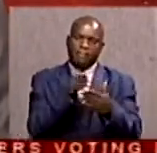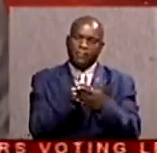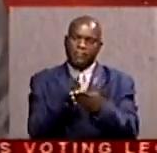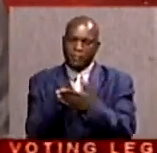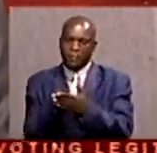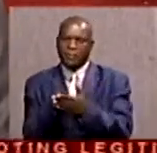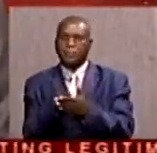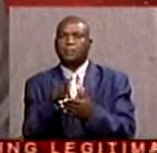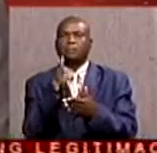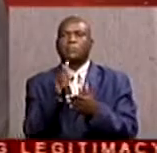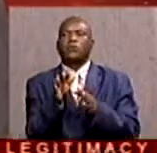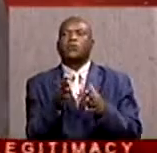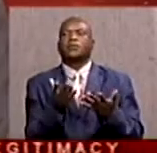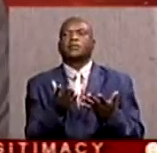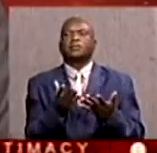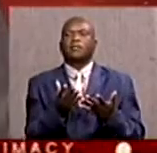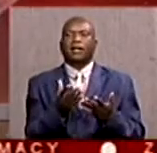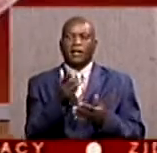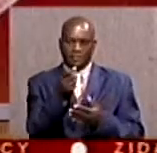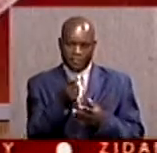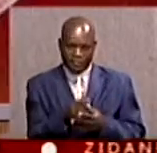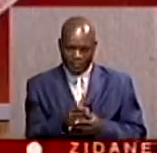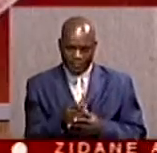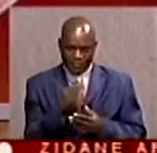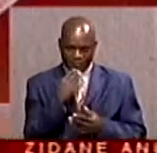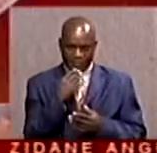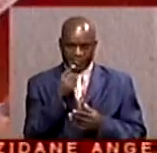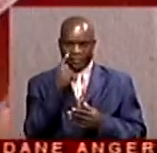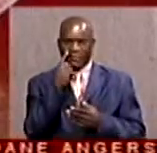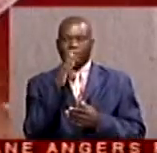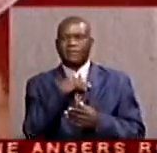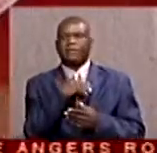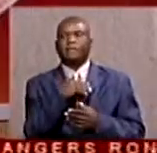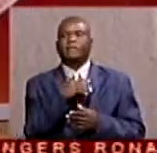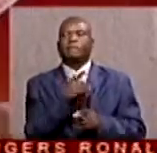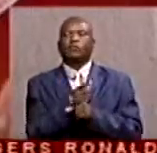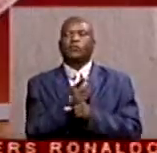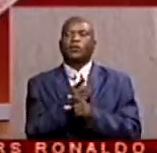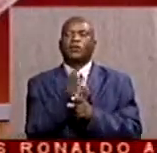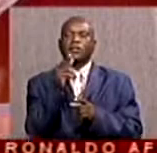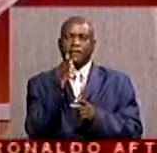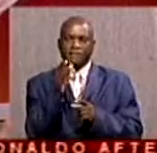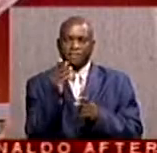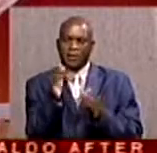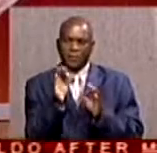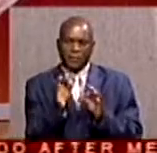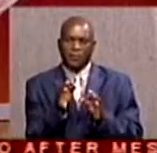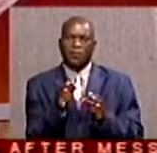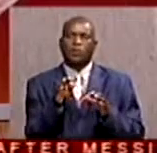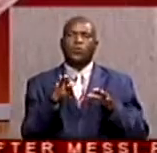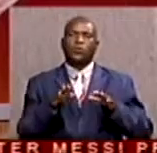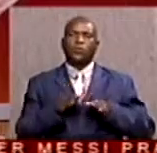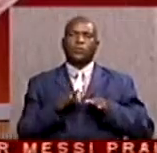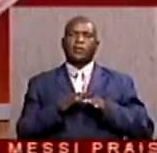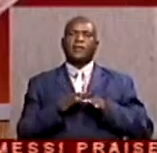been the major setbacks? I think there's a few. First of all, if there's not many women, women feel nervous to enter the